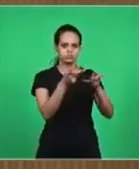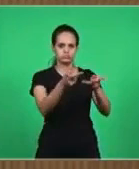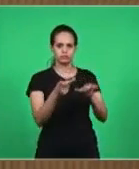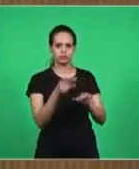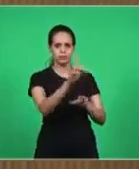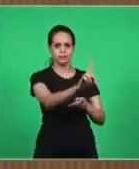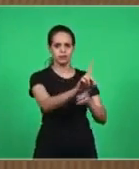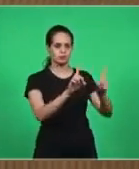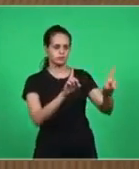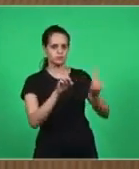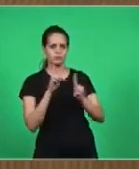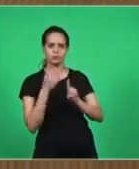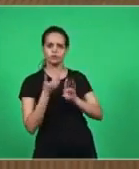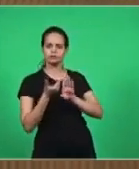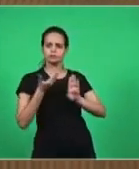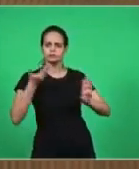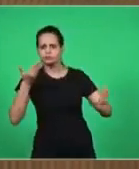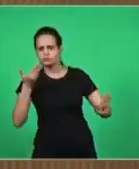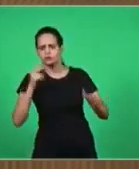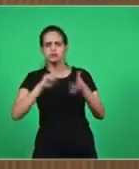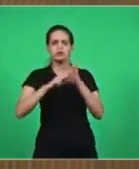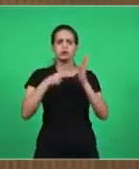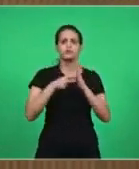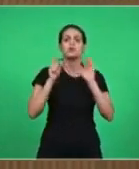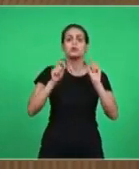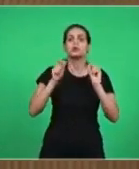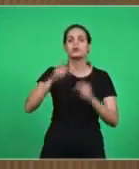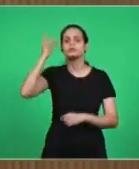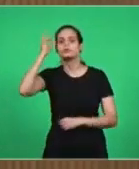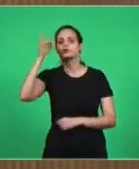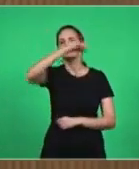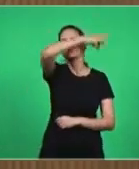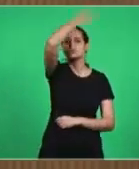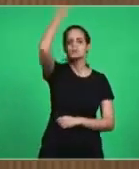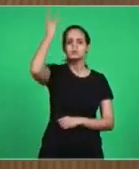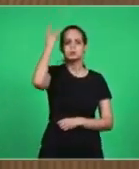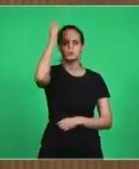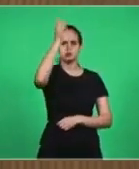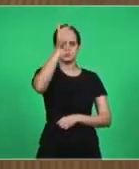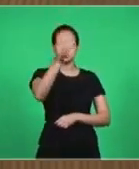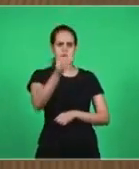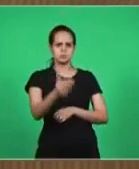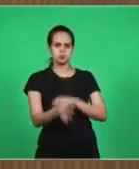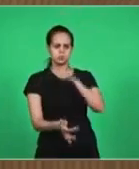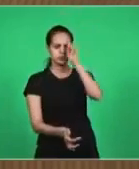related to the Holy Spirit. The Spirit has been poured out upon the church, has prepared the